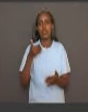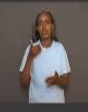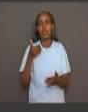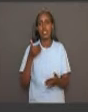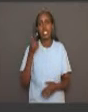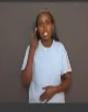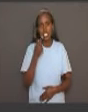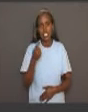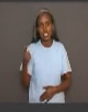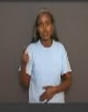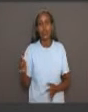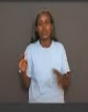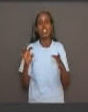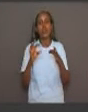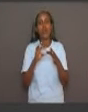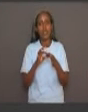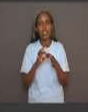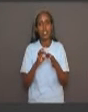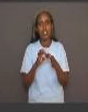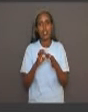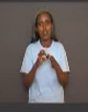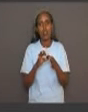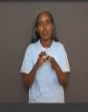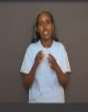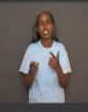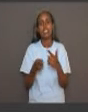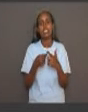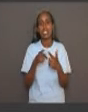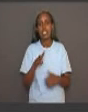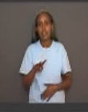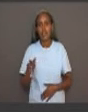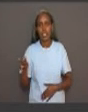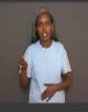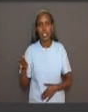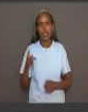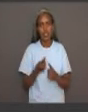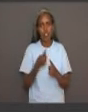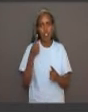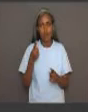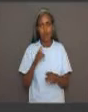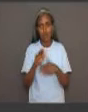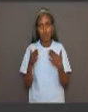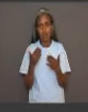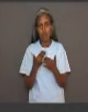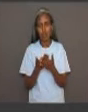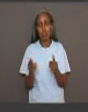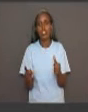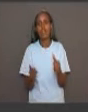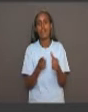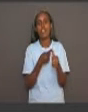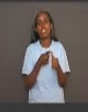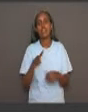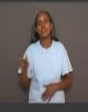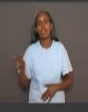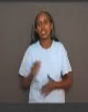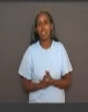We must subtract each of the coordinates of the second vector from